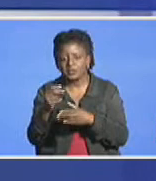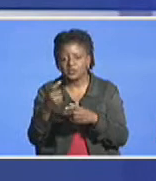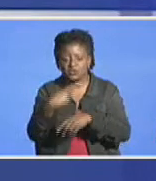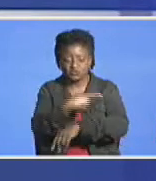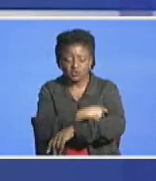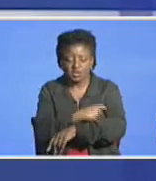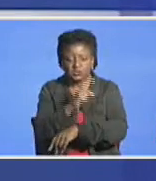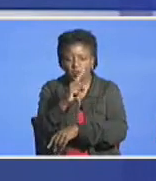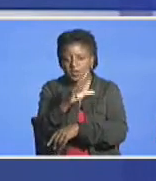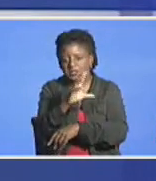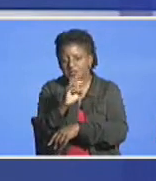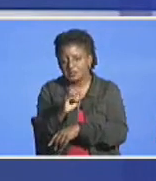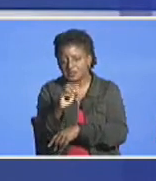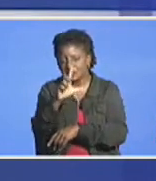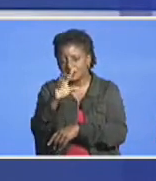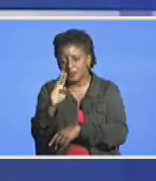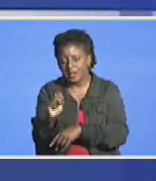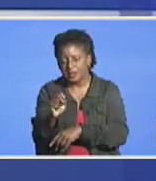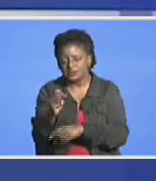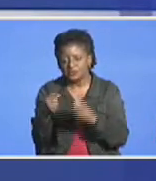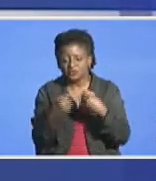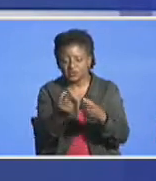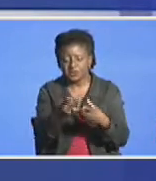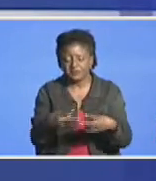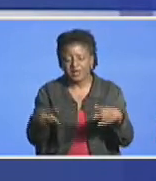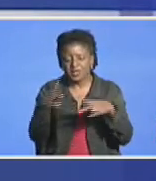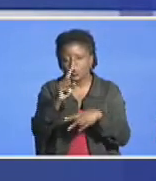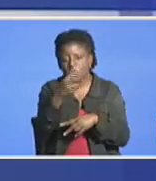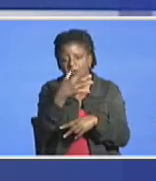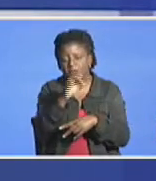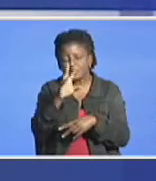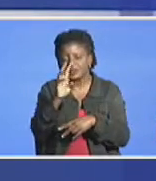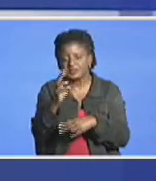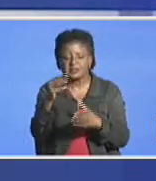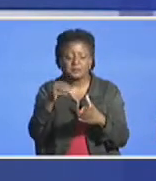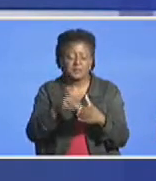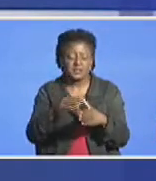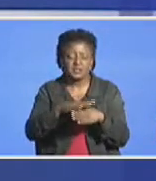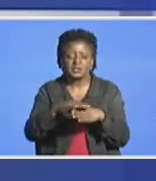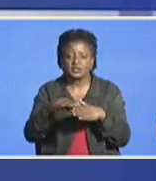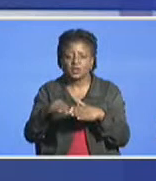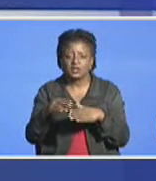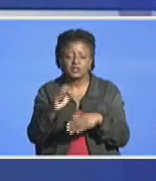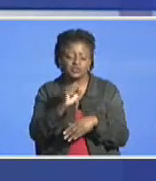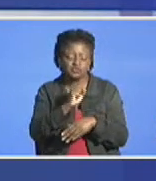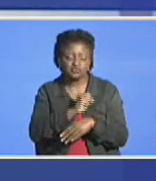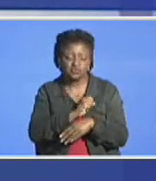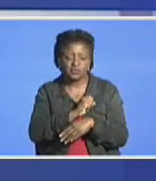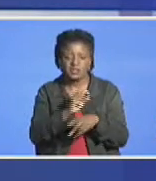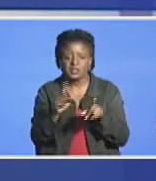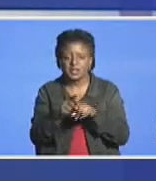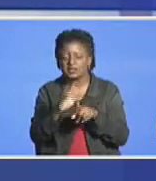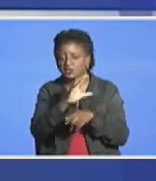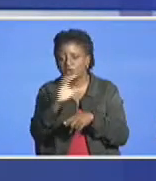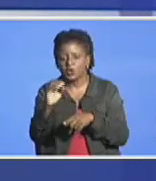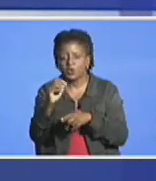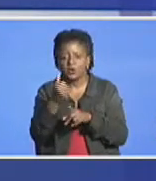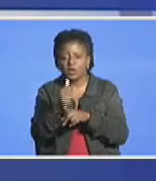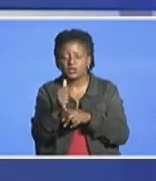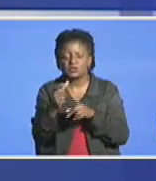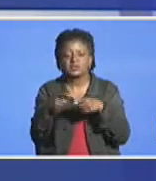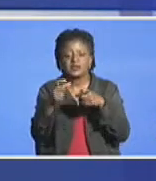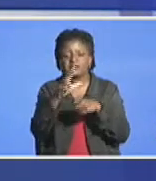161 pounds with an estimated street value of $1.6 million. Strawn, like his co-accused, was